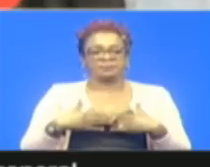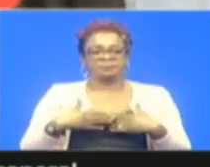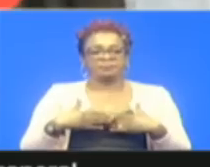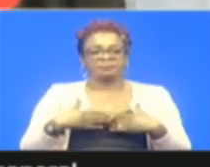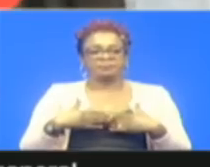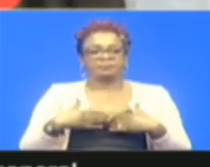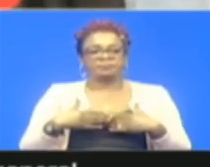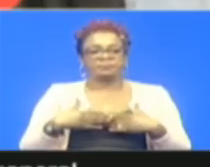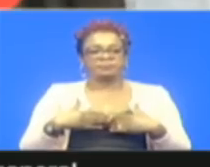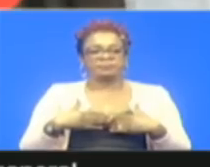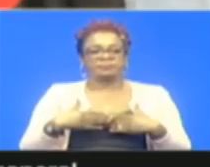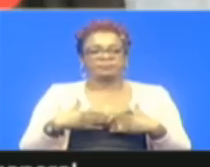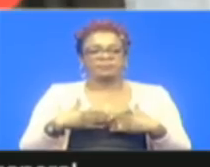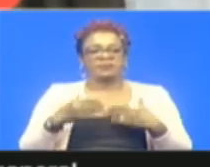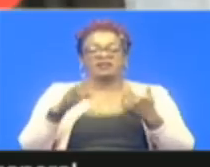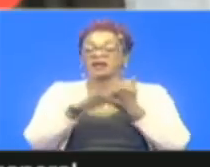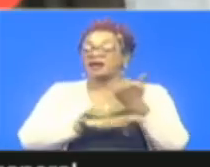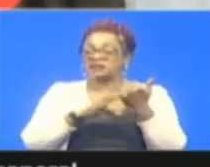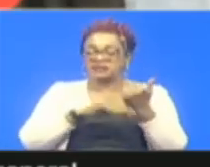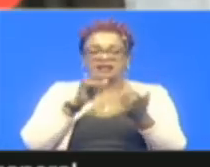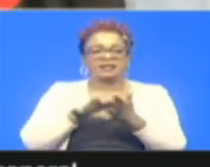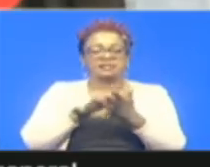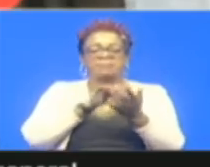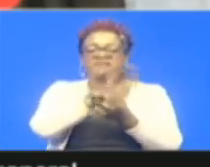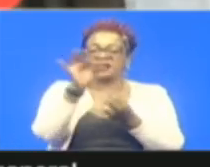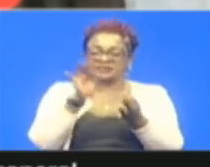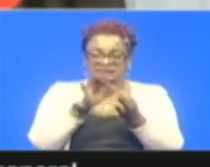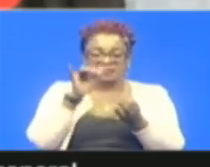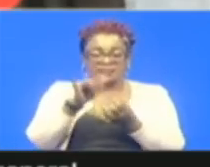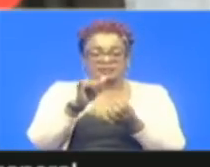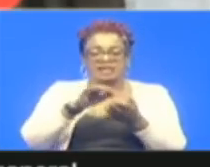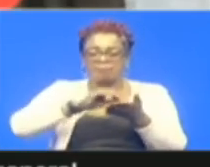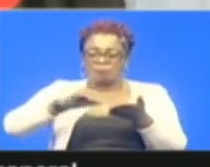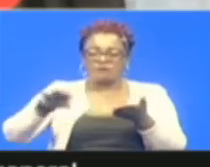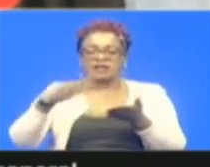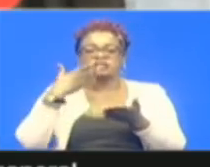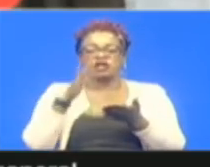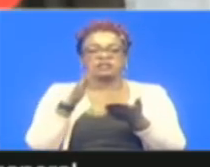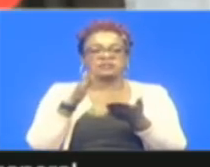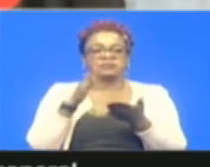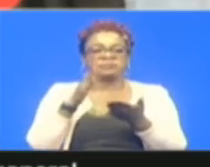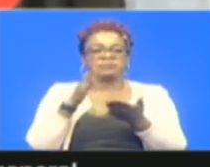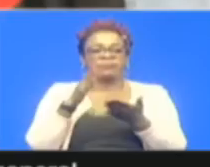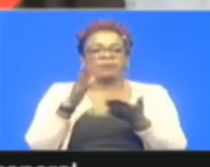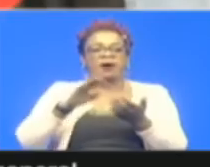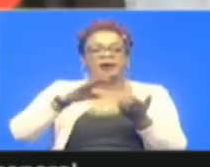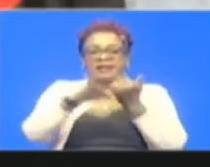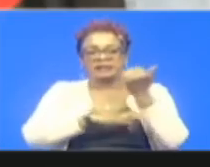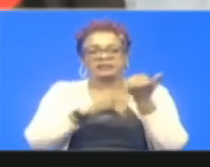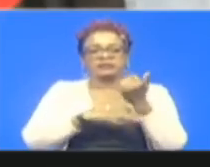own limitation. The countries that have perfected this desalination process are countries which have